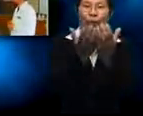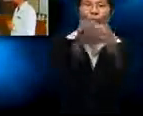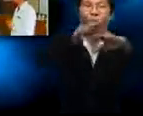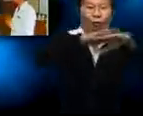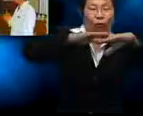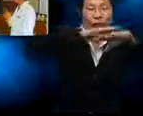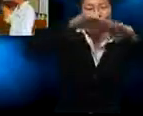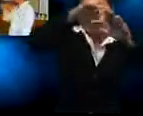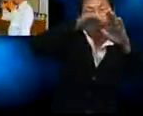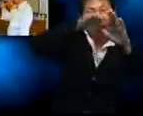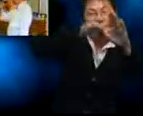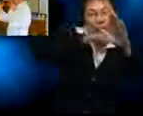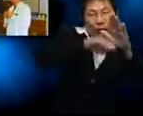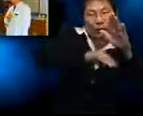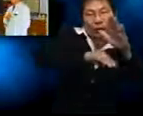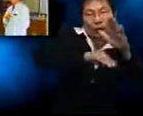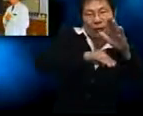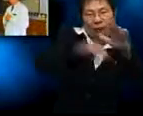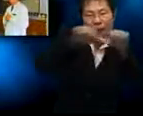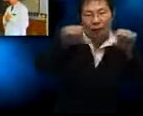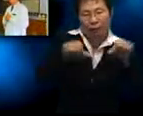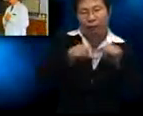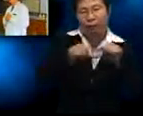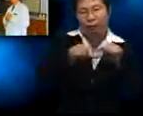reduce the area